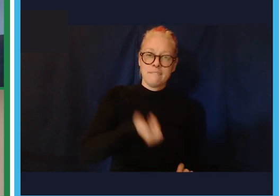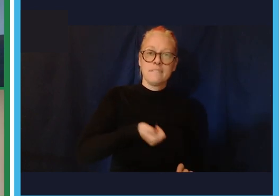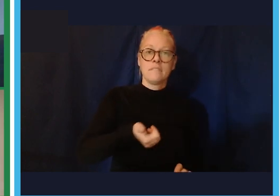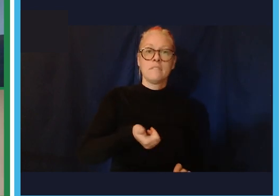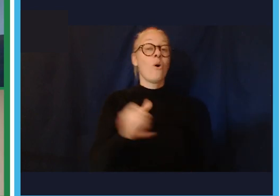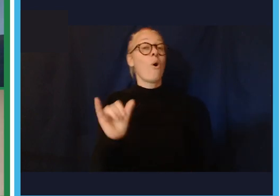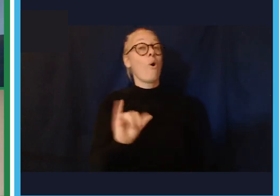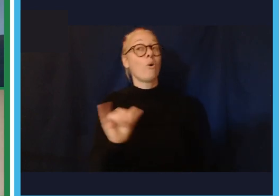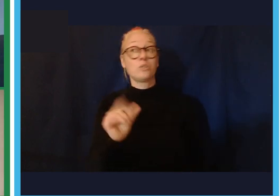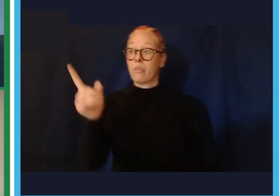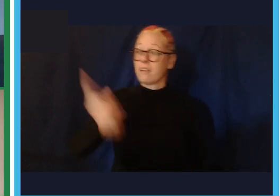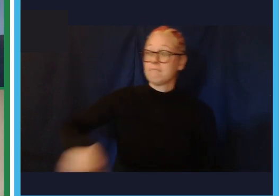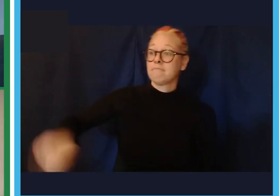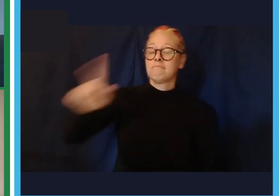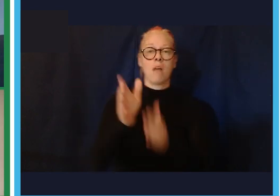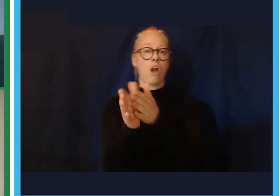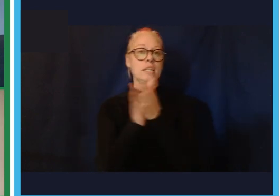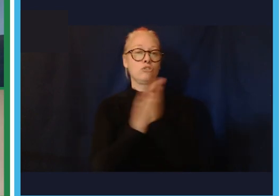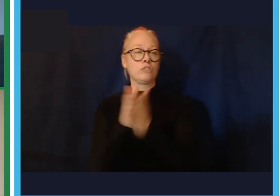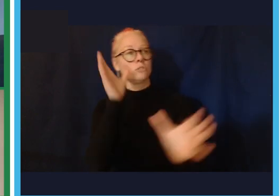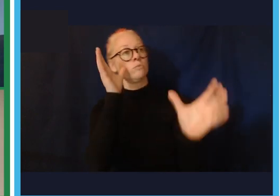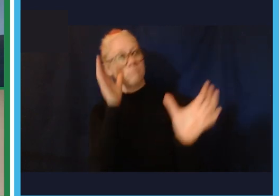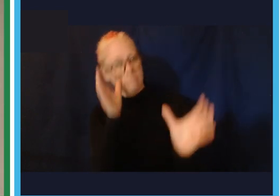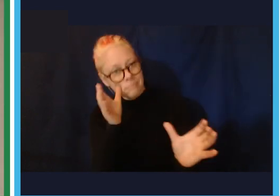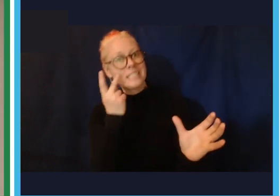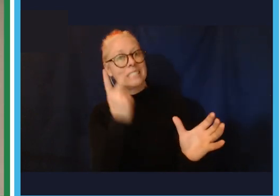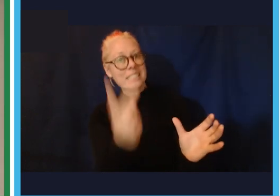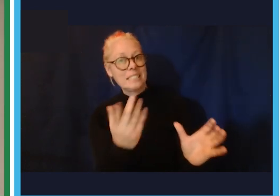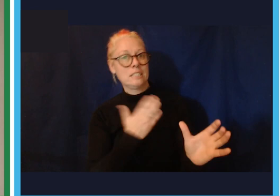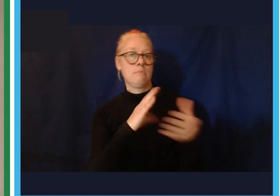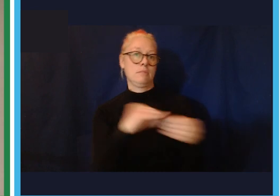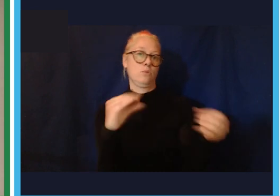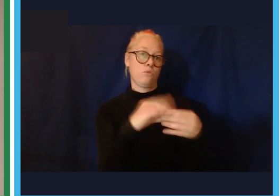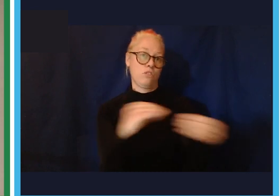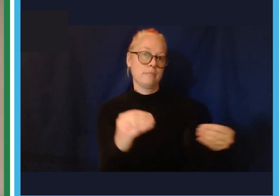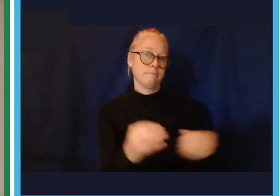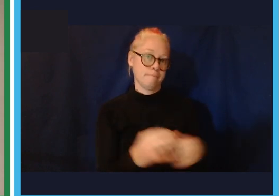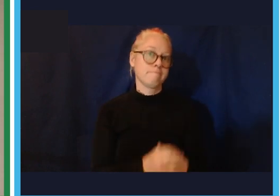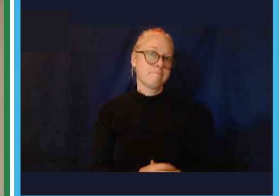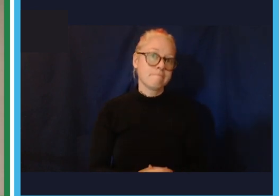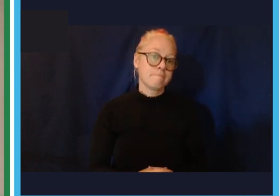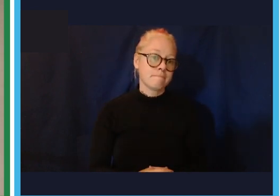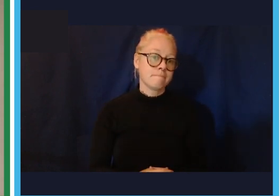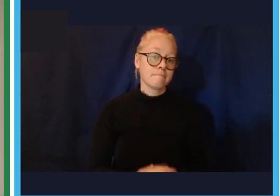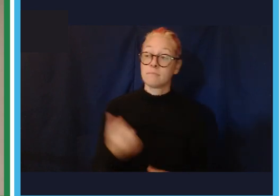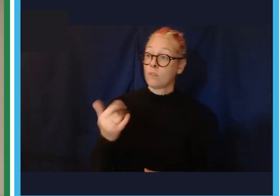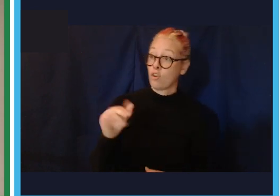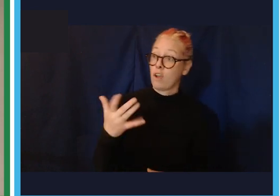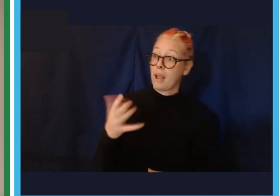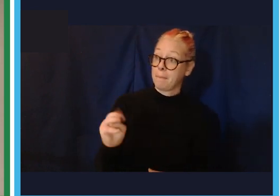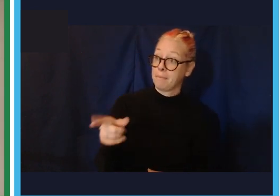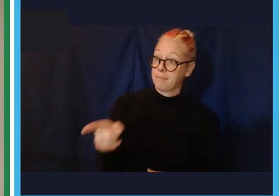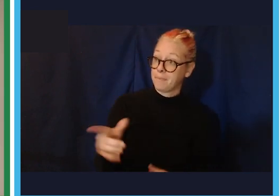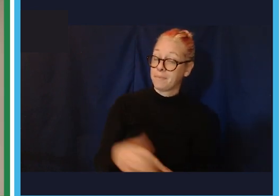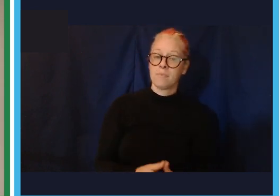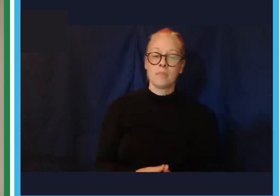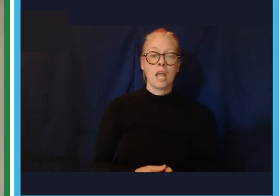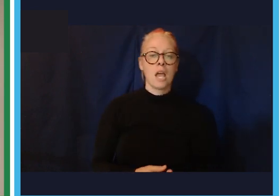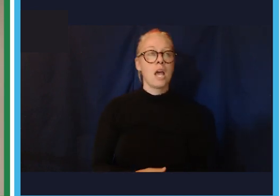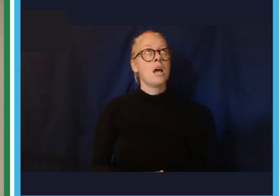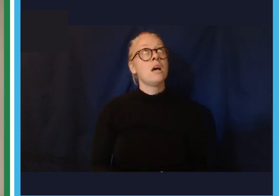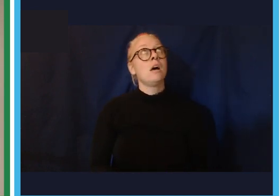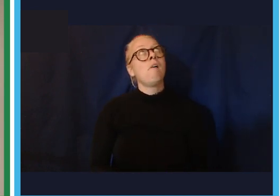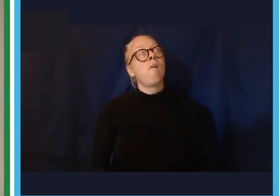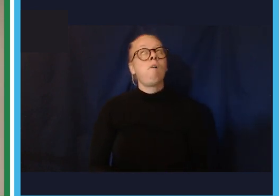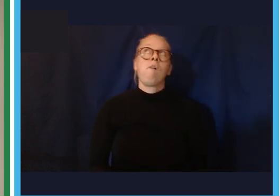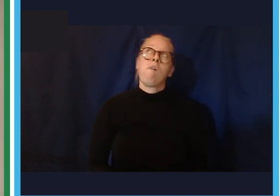I think my answer is probably a little broader just to all industries. I would say in regards to